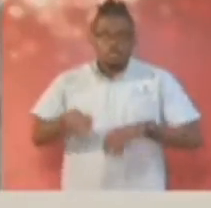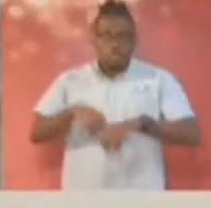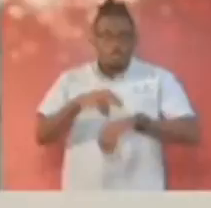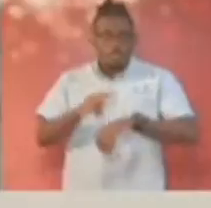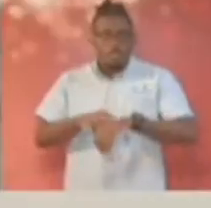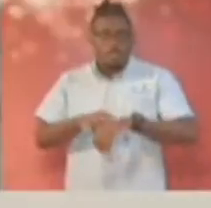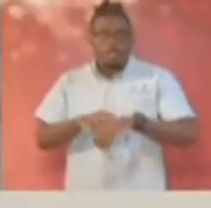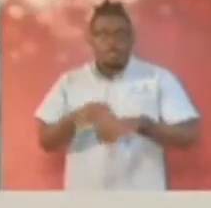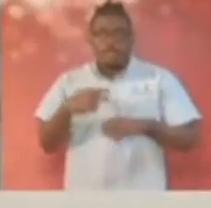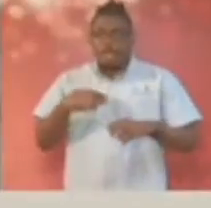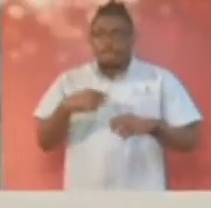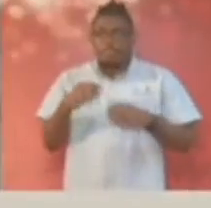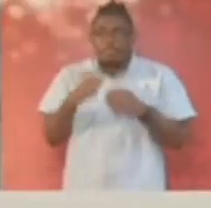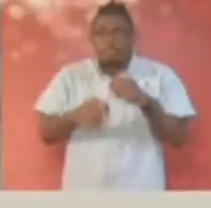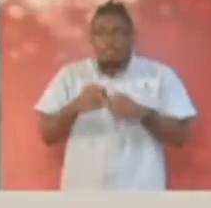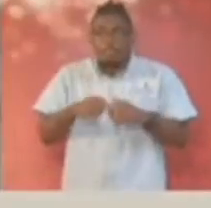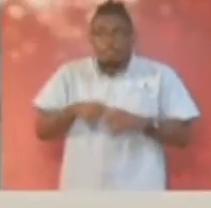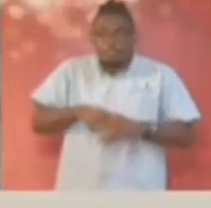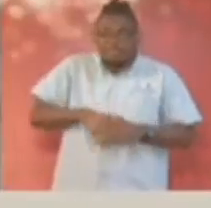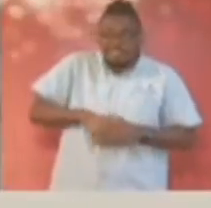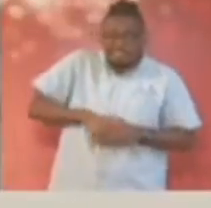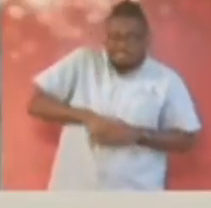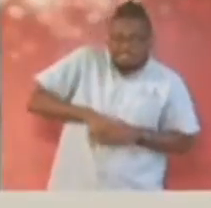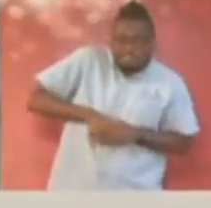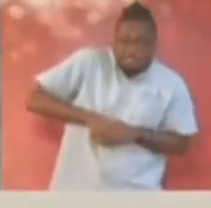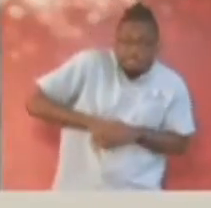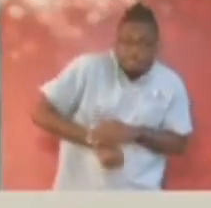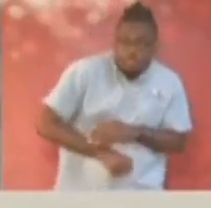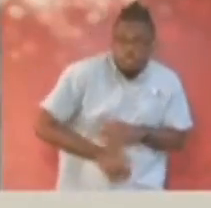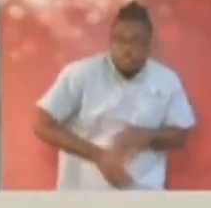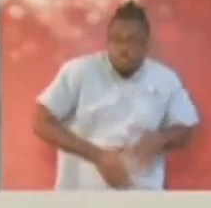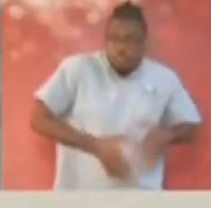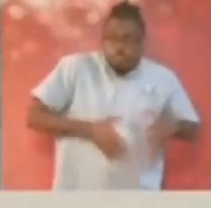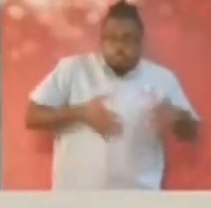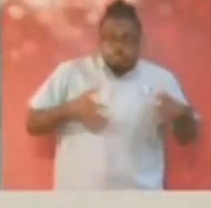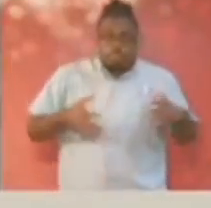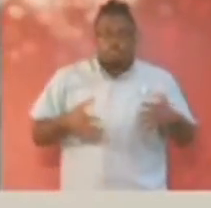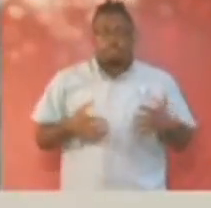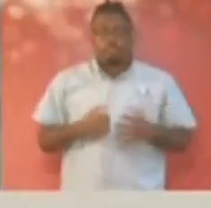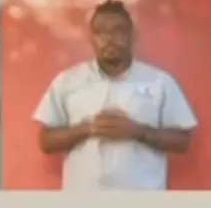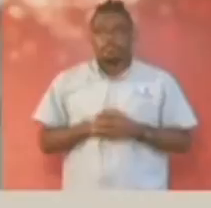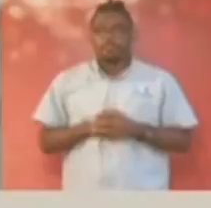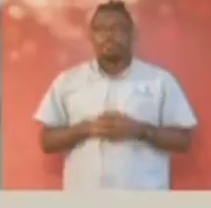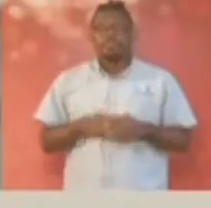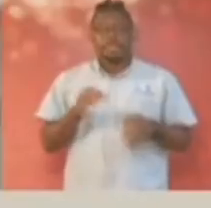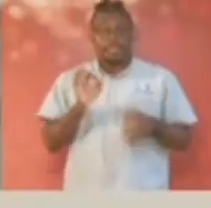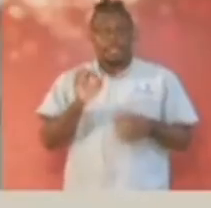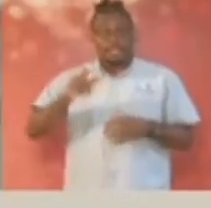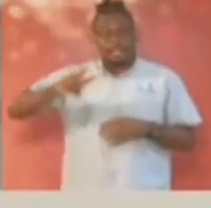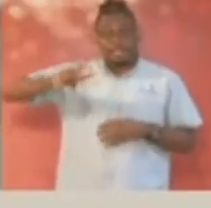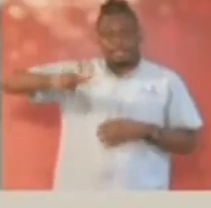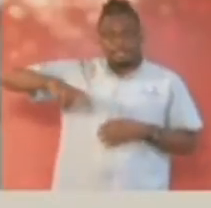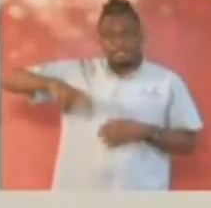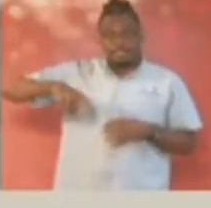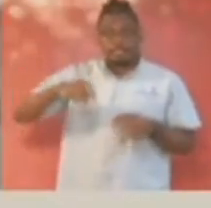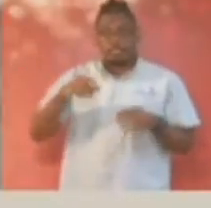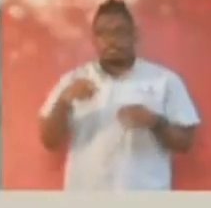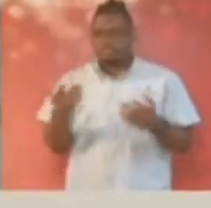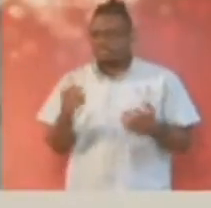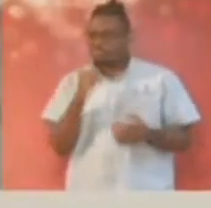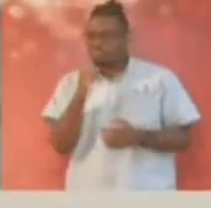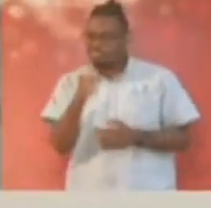in delivery, etc. In later life, if this is not diagnosed and managed